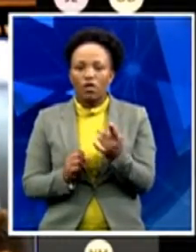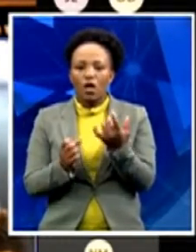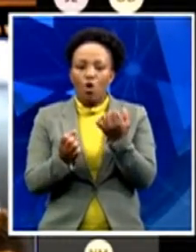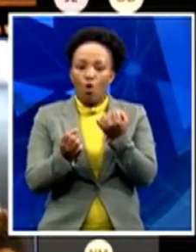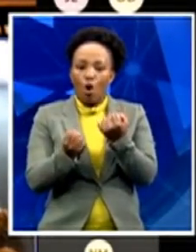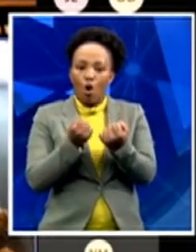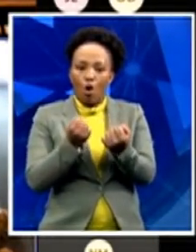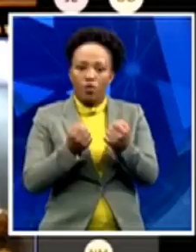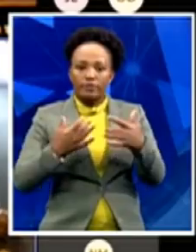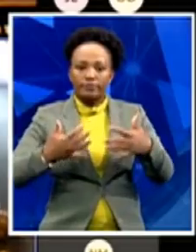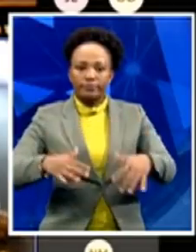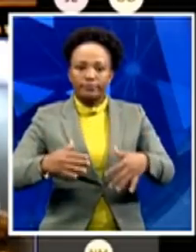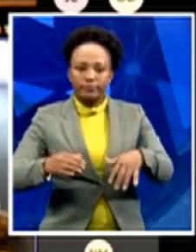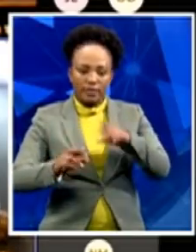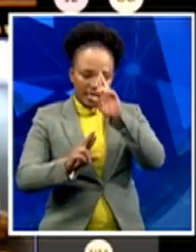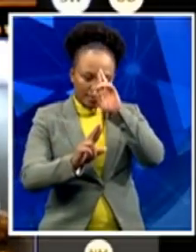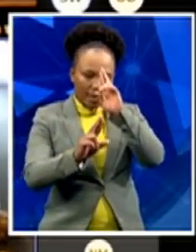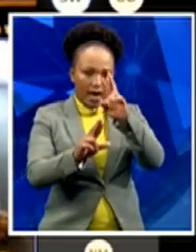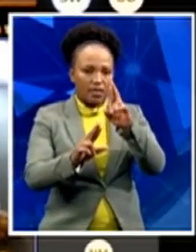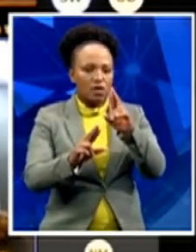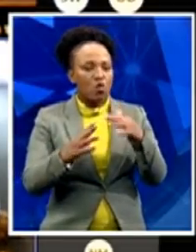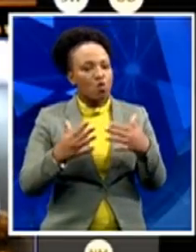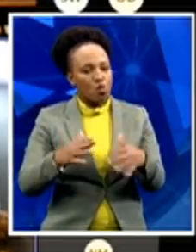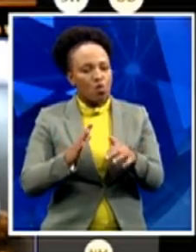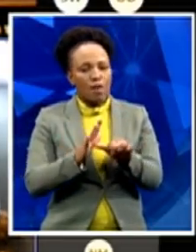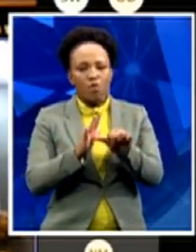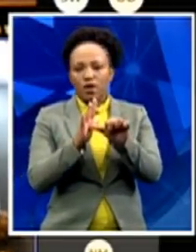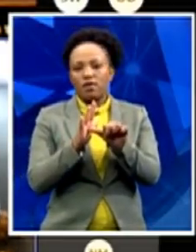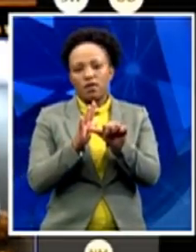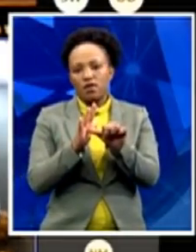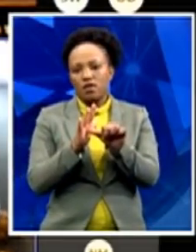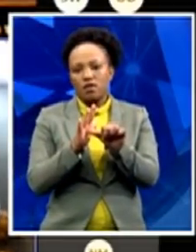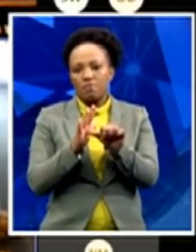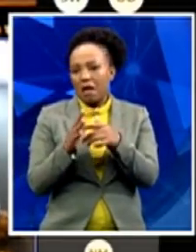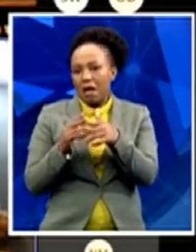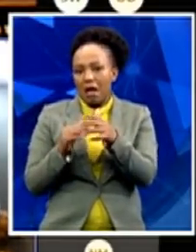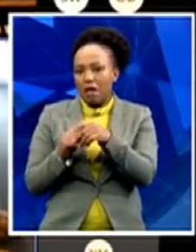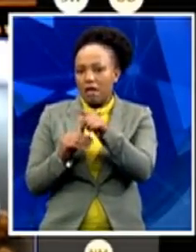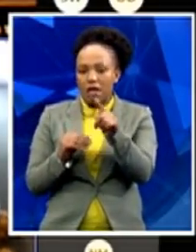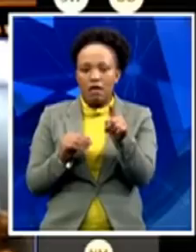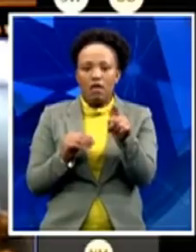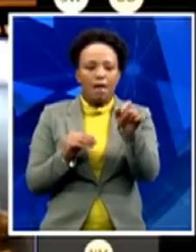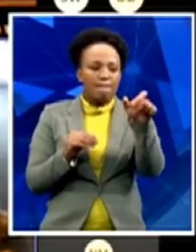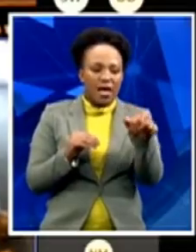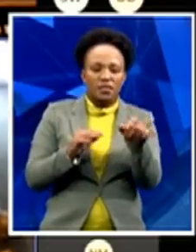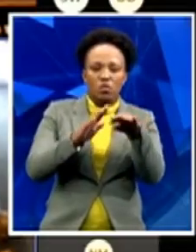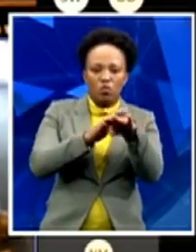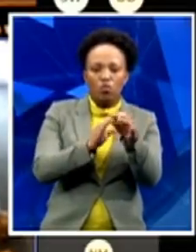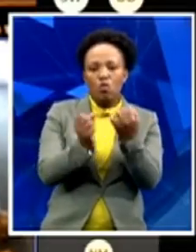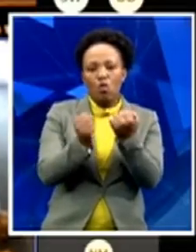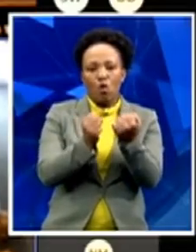for granted by any litigant. We are of the firm view, my lord, that